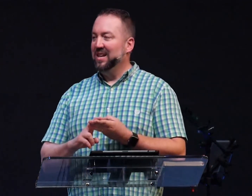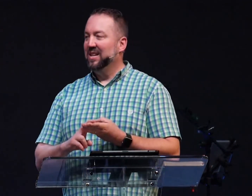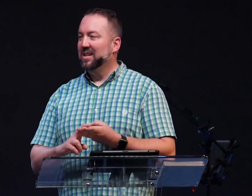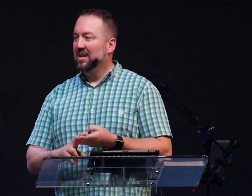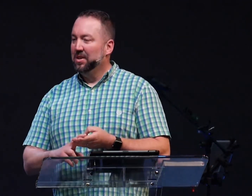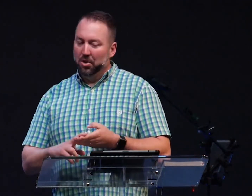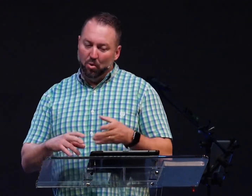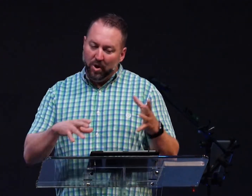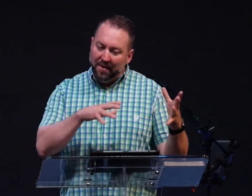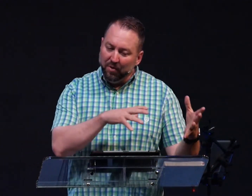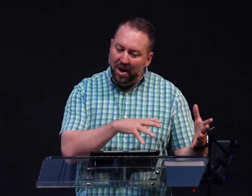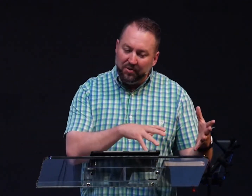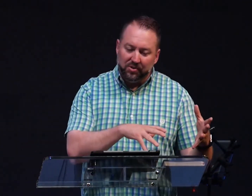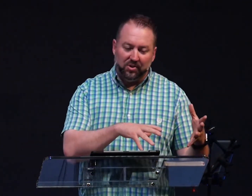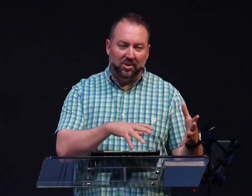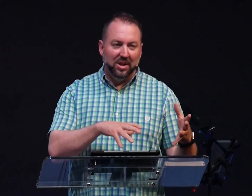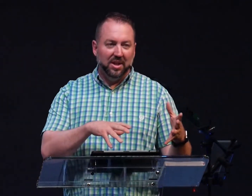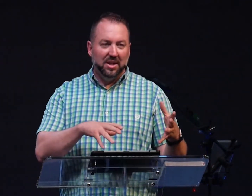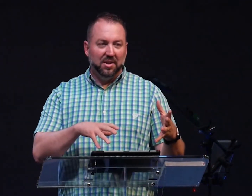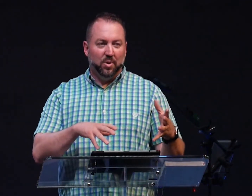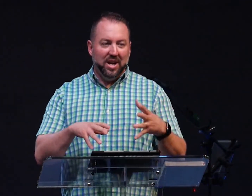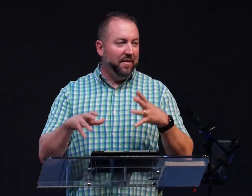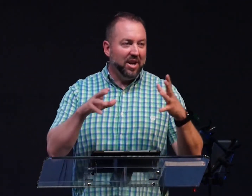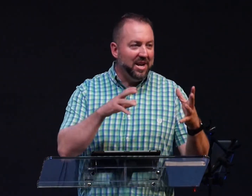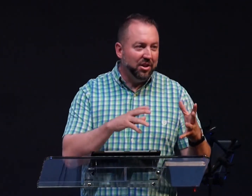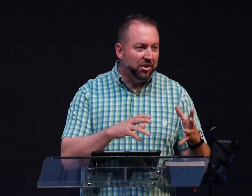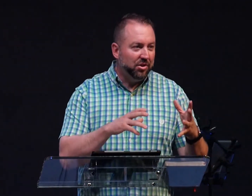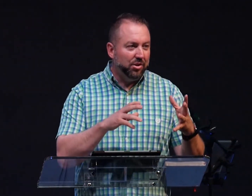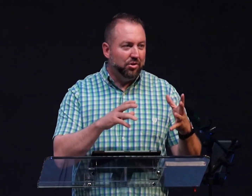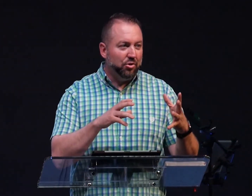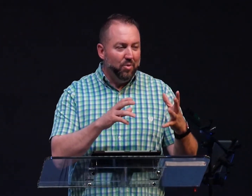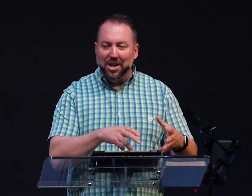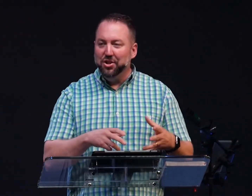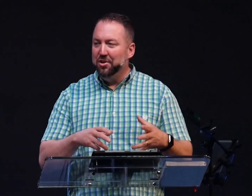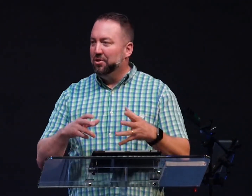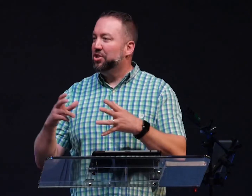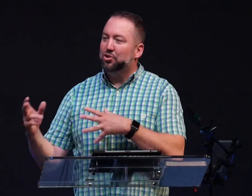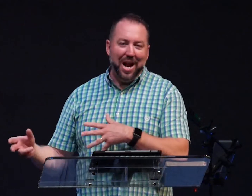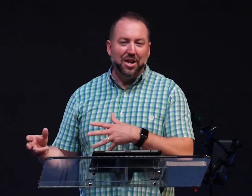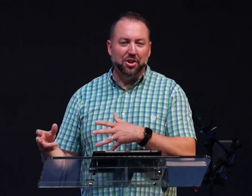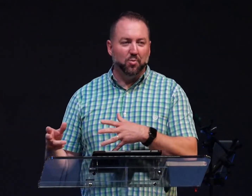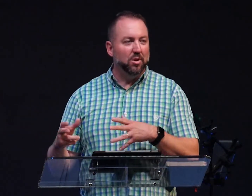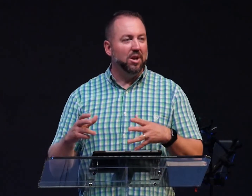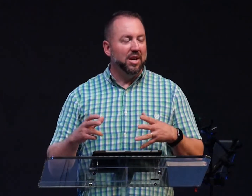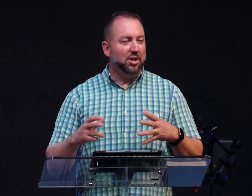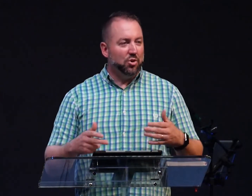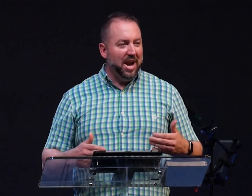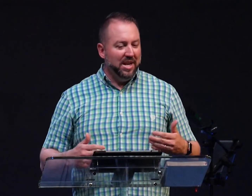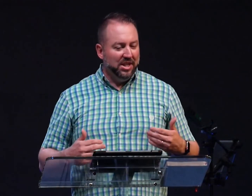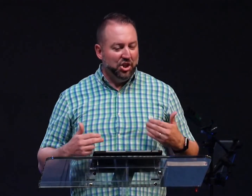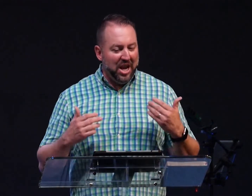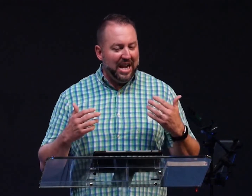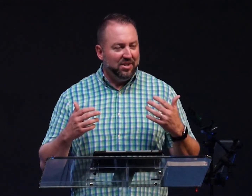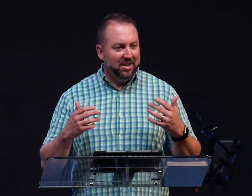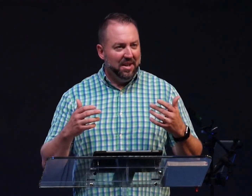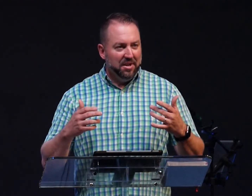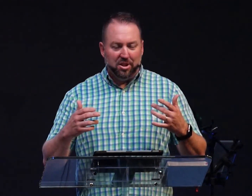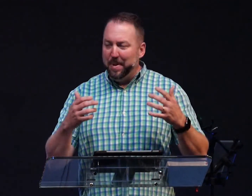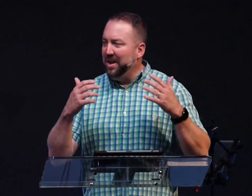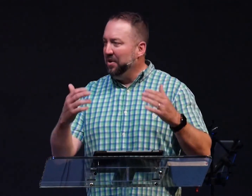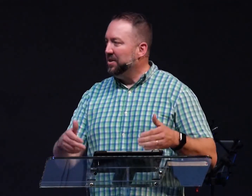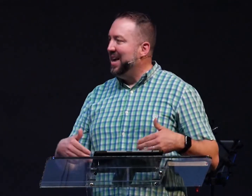money, or whatever else, whatever kind of direction or distraction we're trying to chase